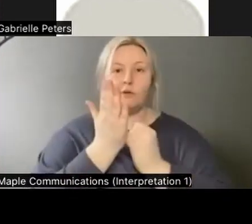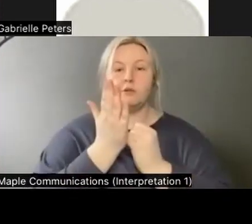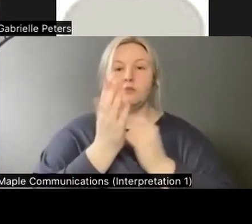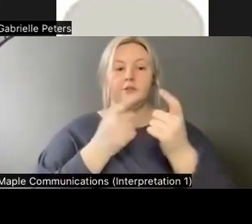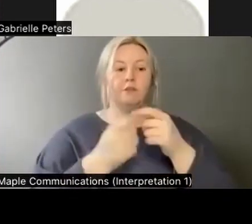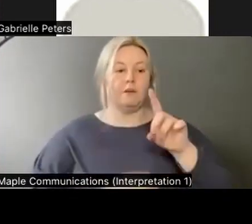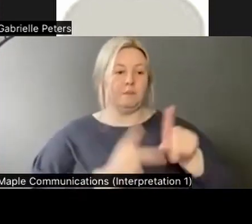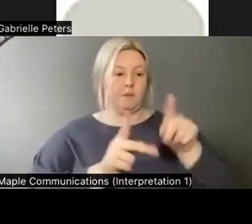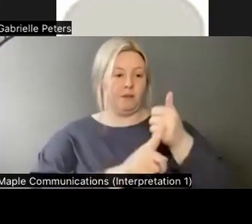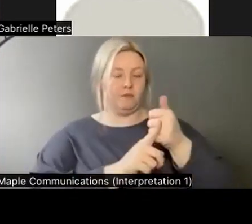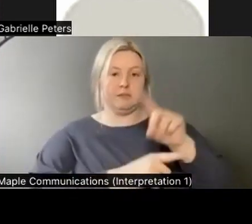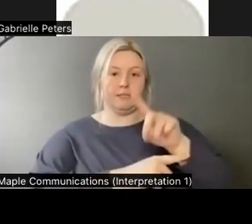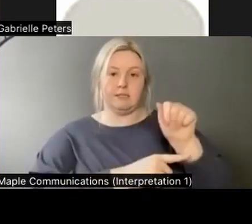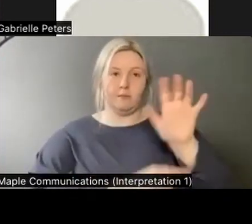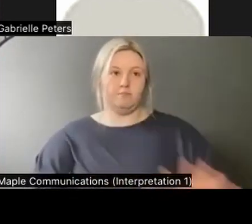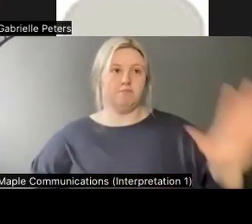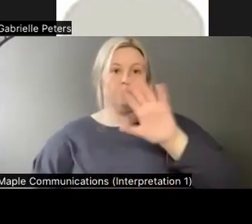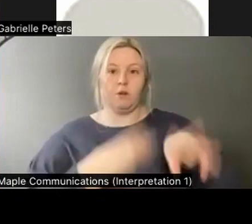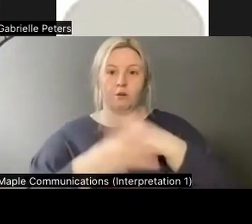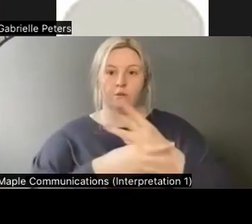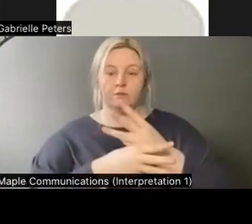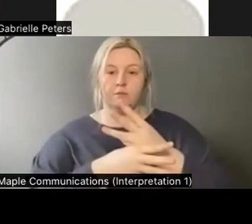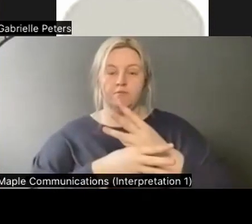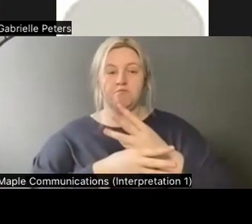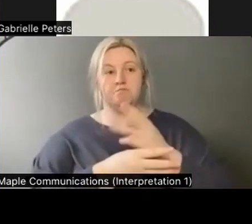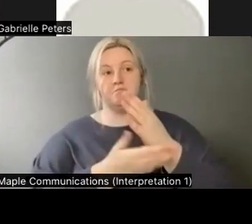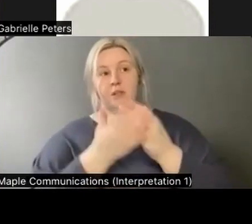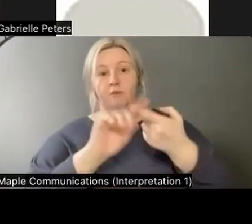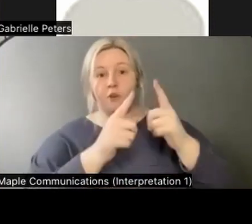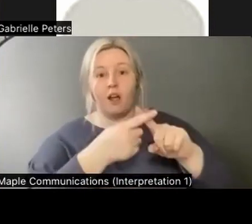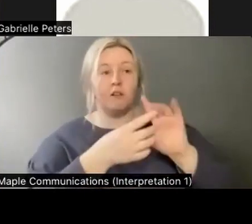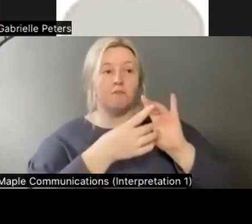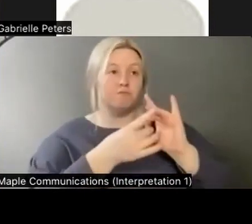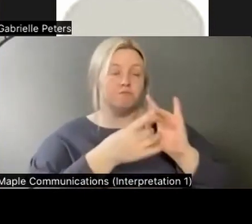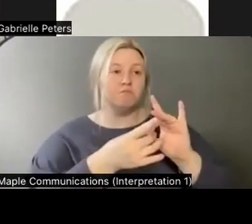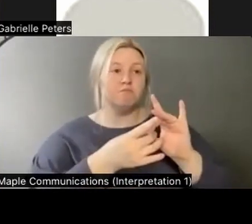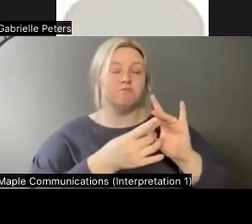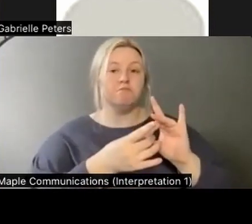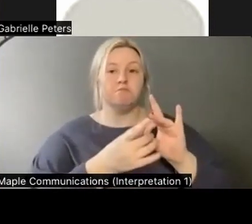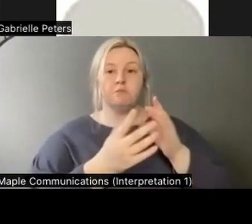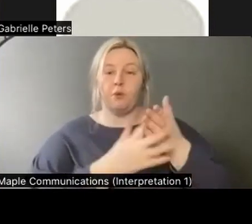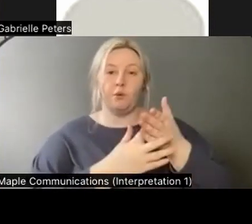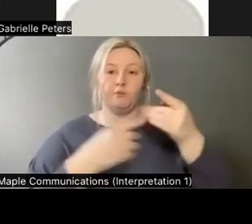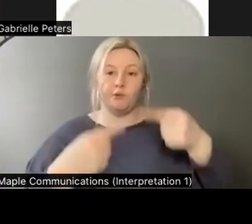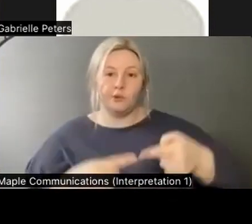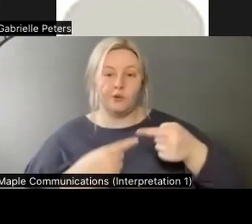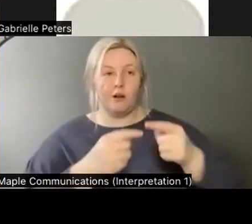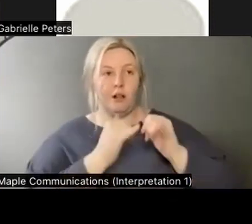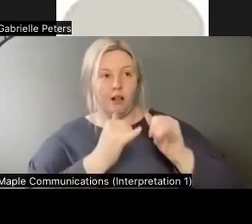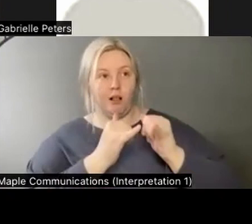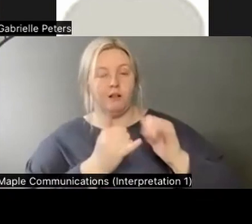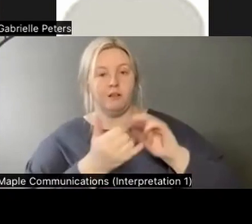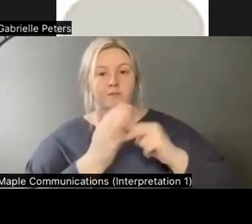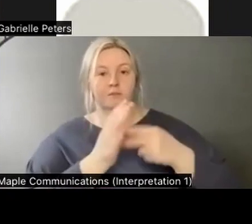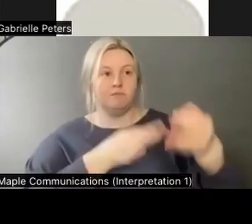people around the world that I have become friends with through mutual struggle and joy.